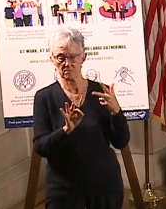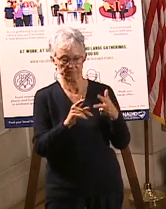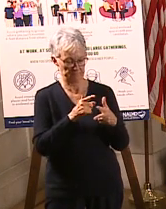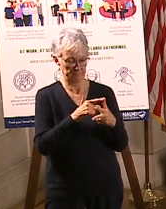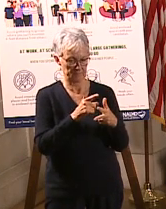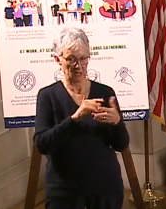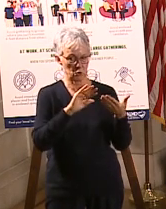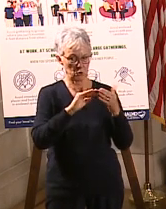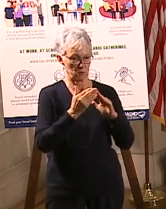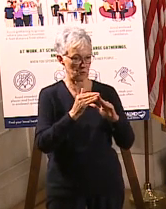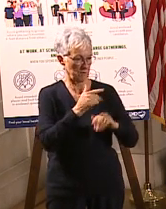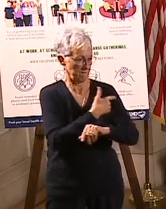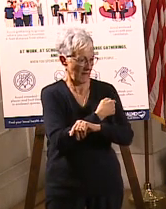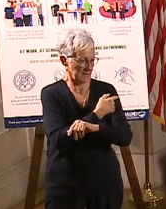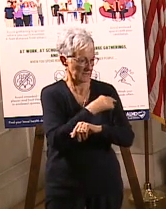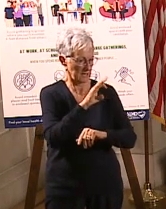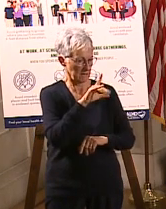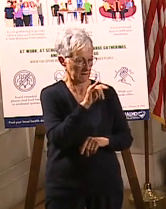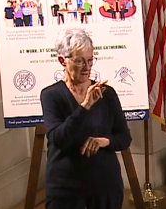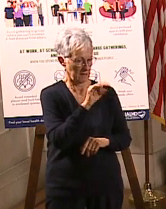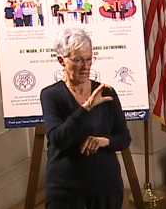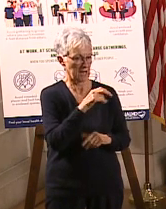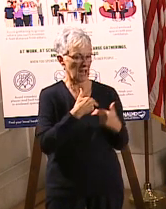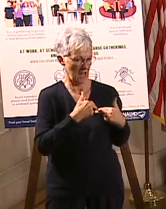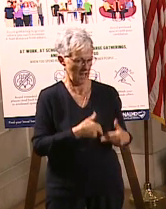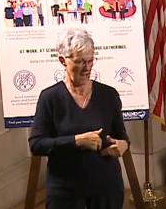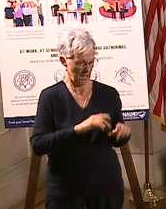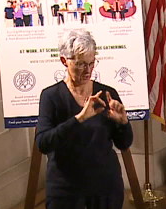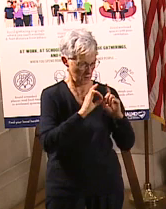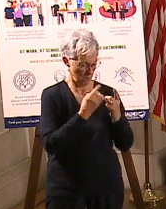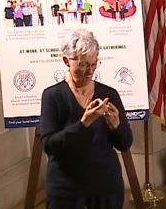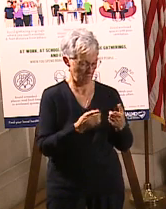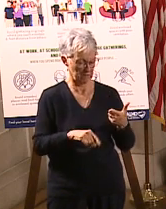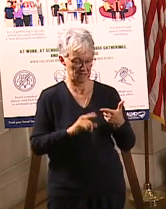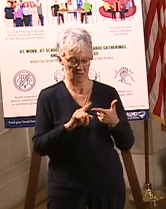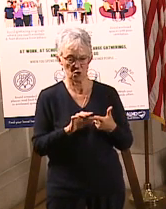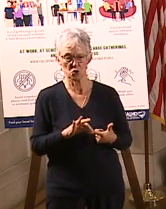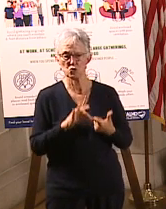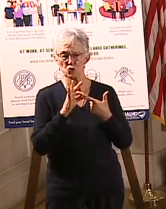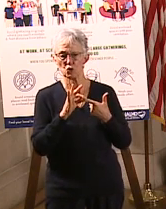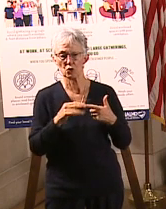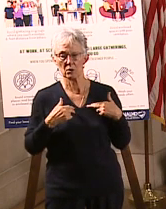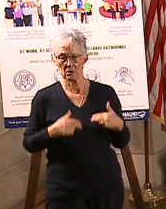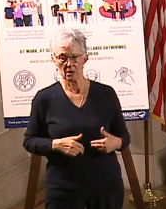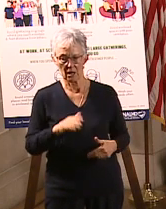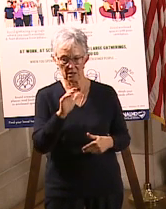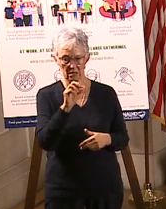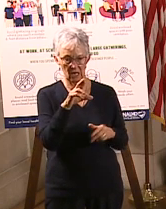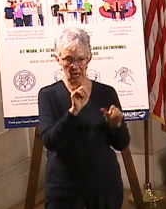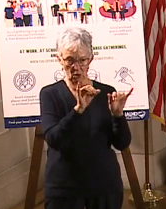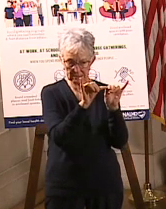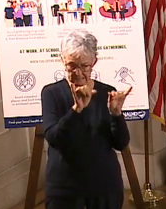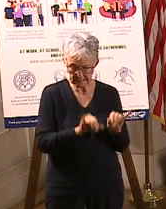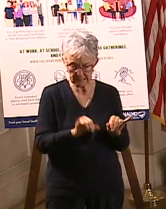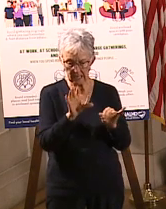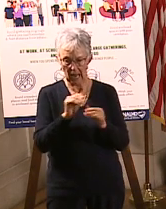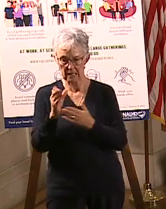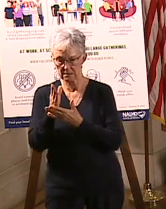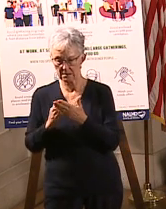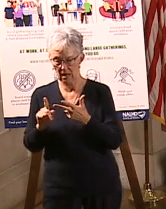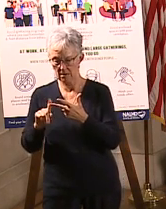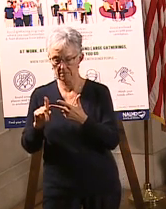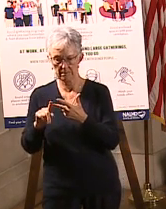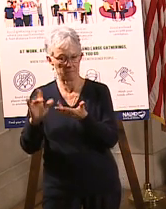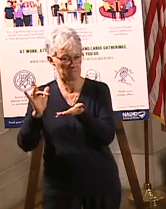community vaccine clinics in their local health departments, select healthcare systems, and select pharmacies. We are solidifying this list with